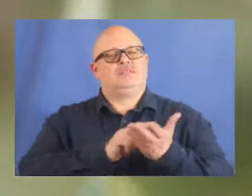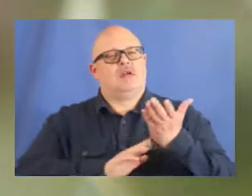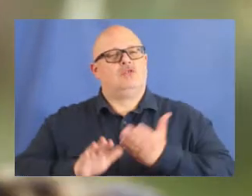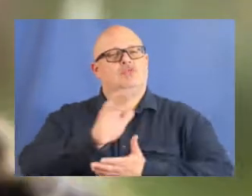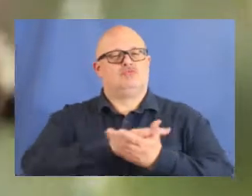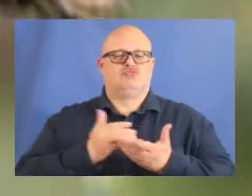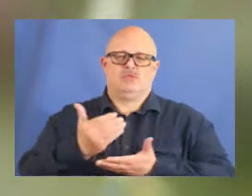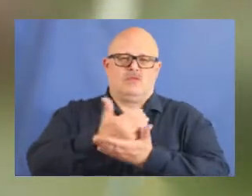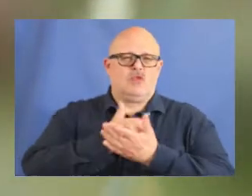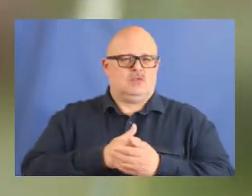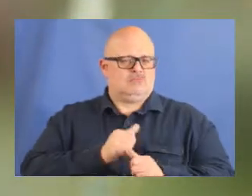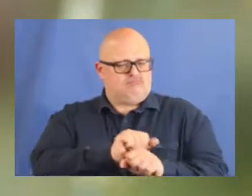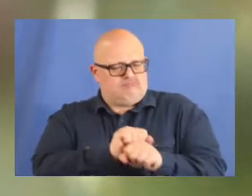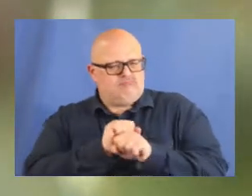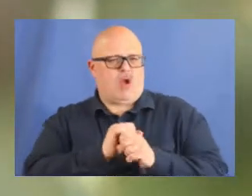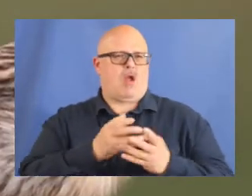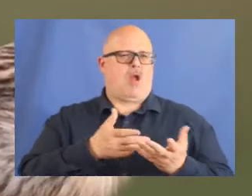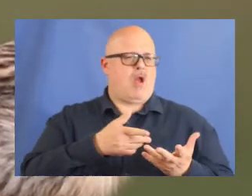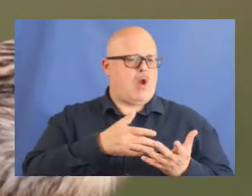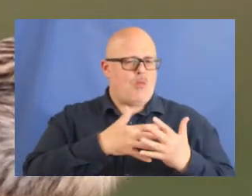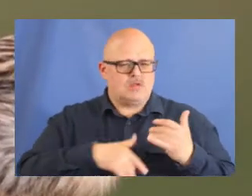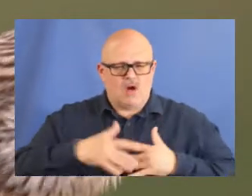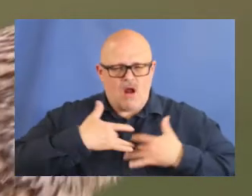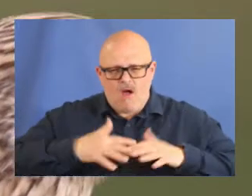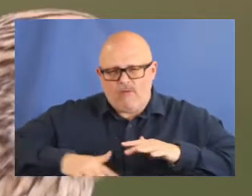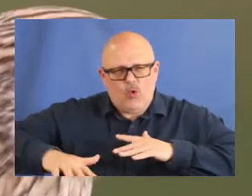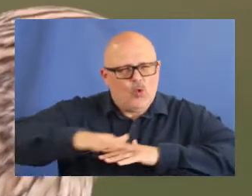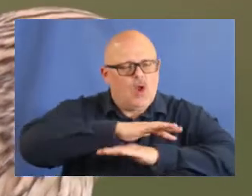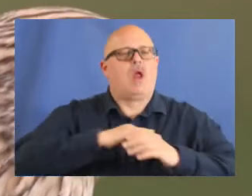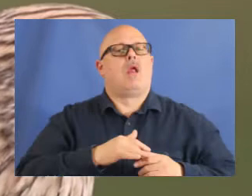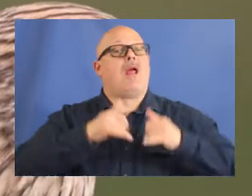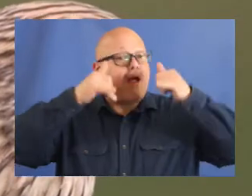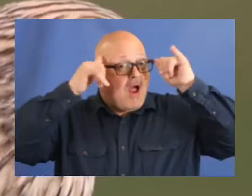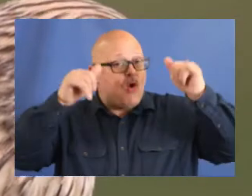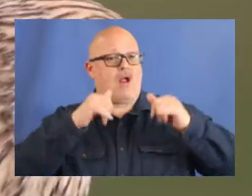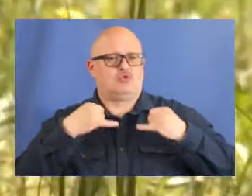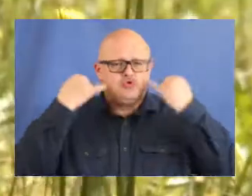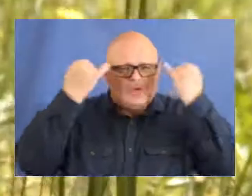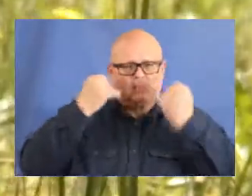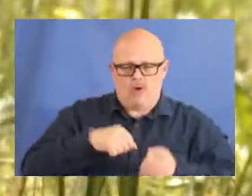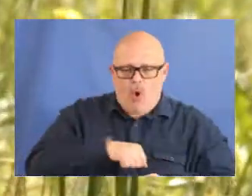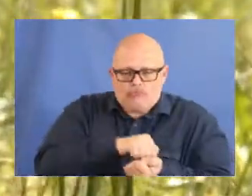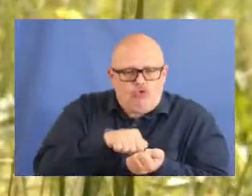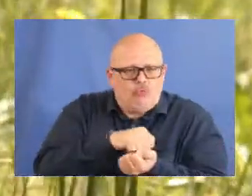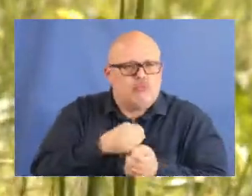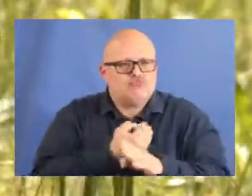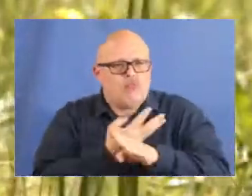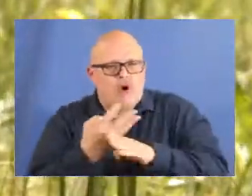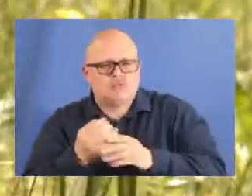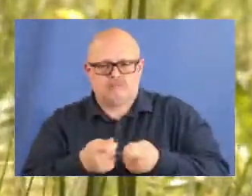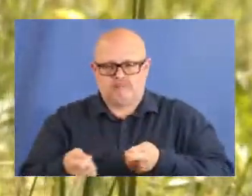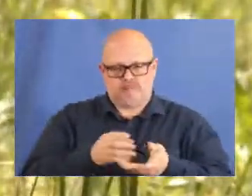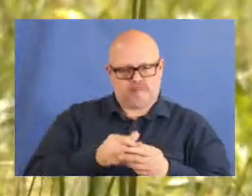Coombe Bissett Down Nature Reserve is protected for wildlife, maintained by livestock, and offers managed access